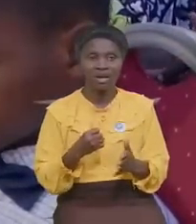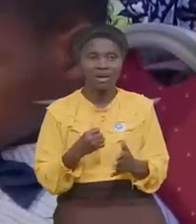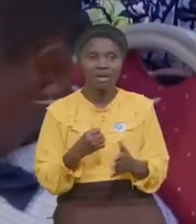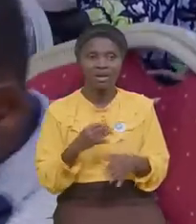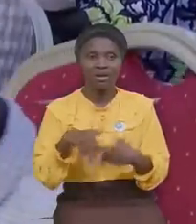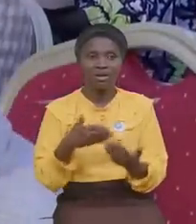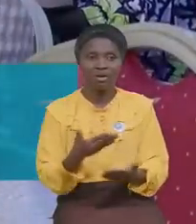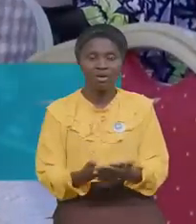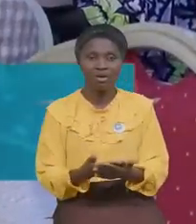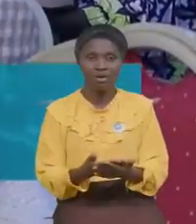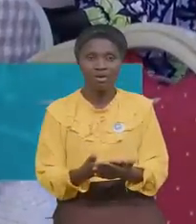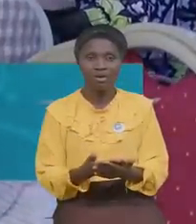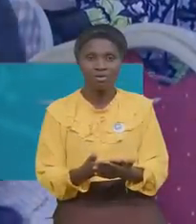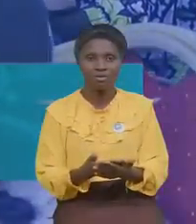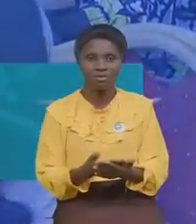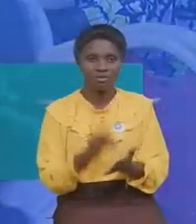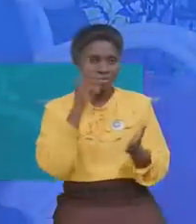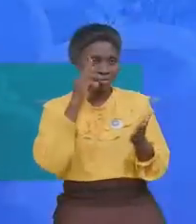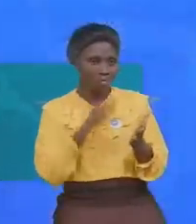him witness,